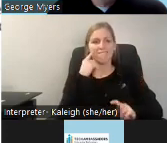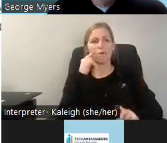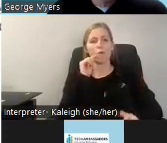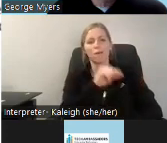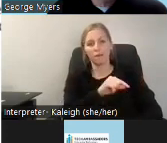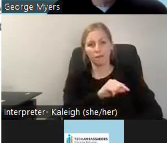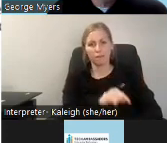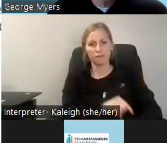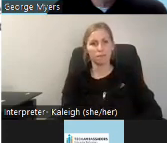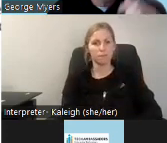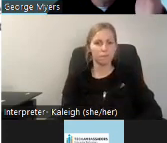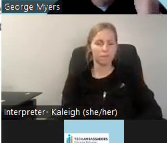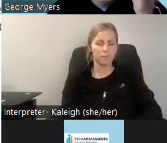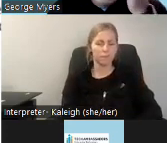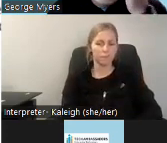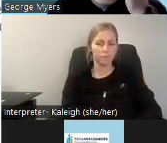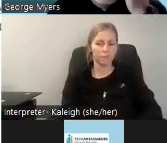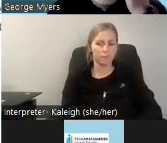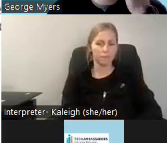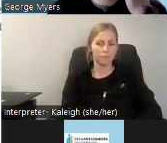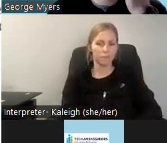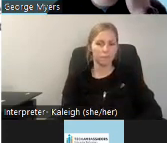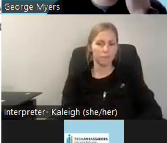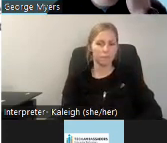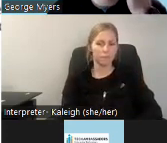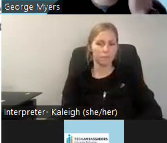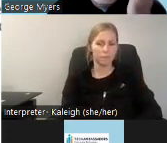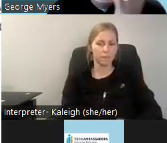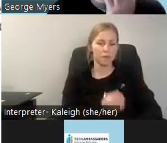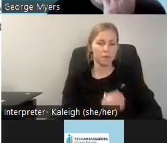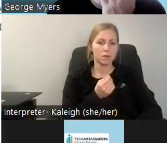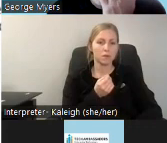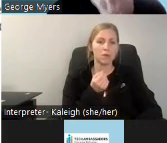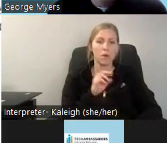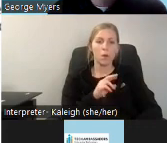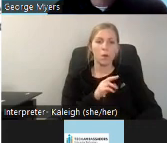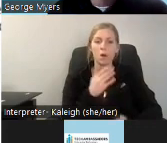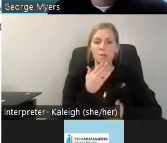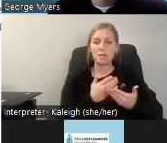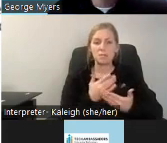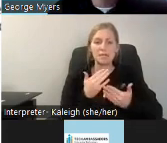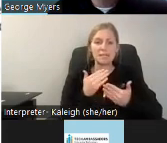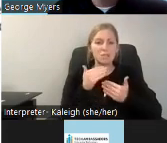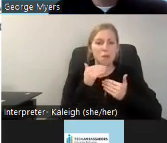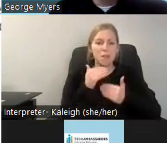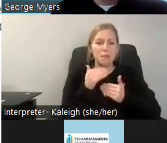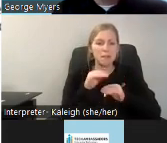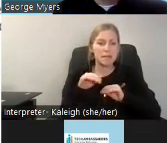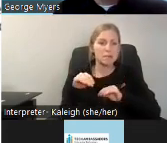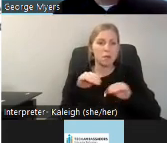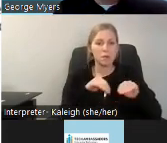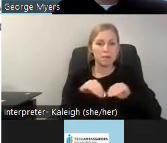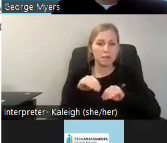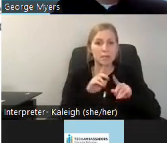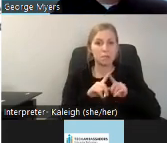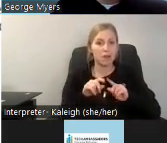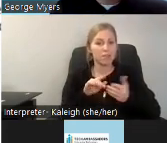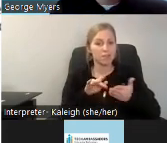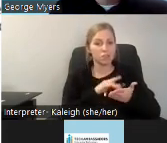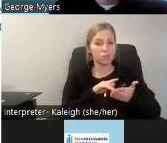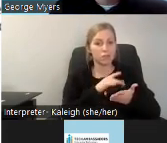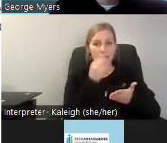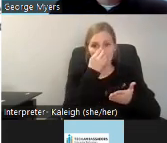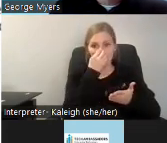or they can, if they have limited mobility but can tap the screen, you